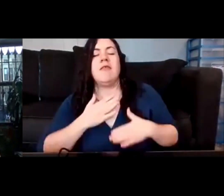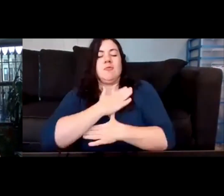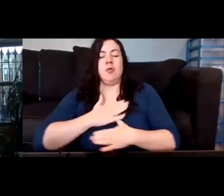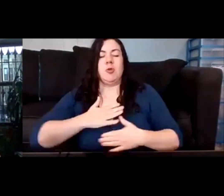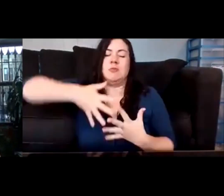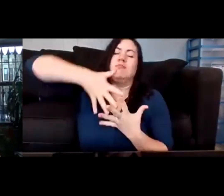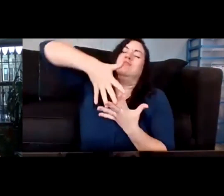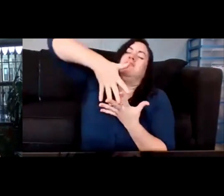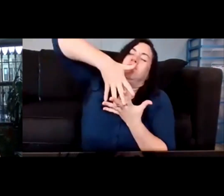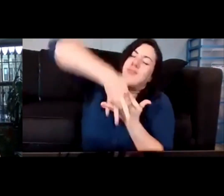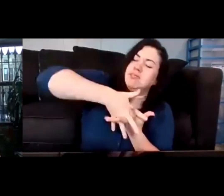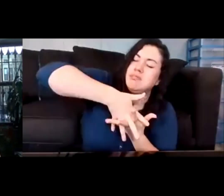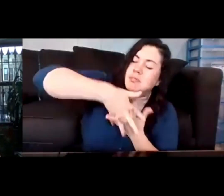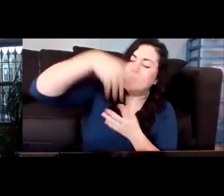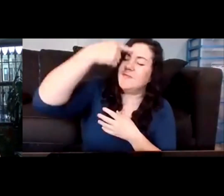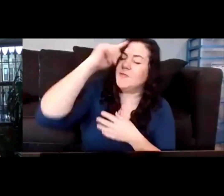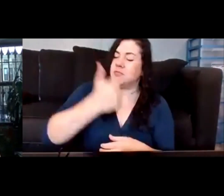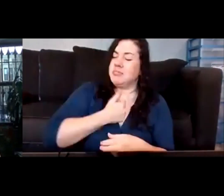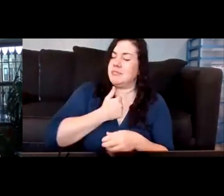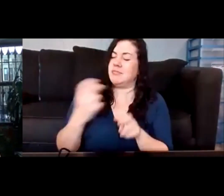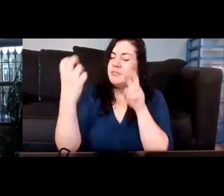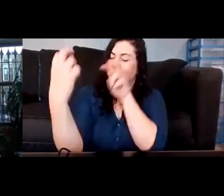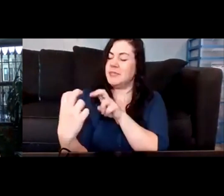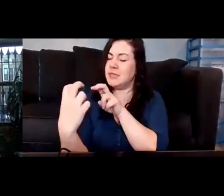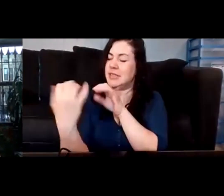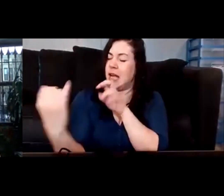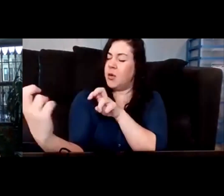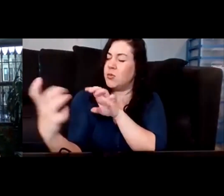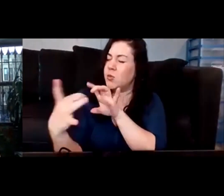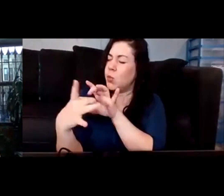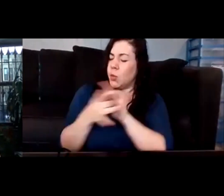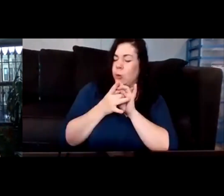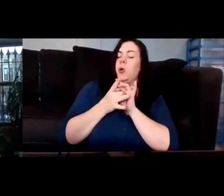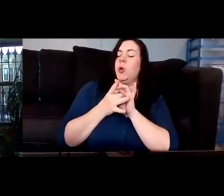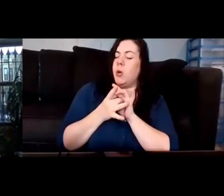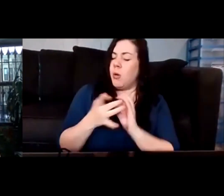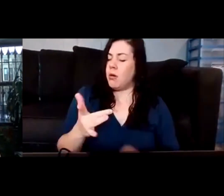that you were sending to your mirrored self, feel it now in the space of your own body.